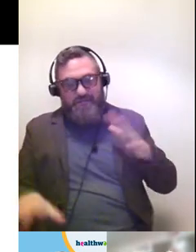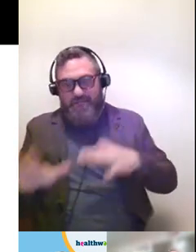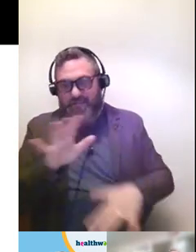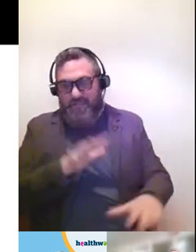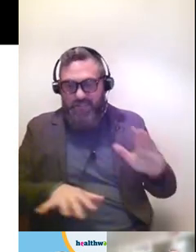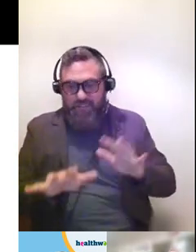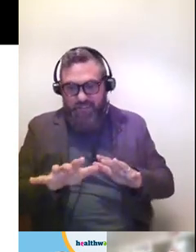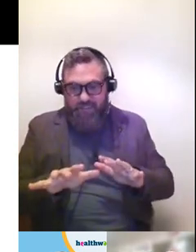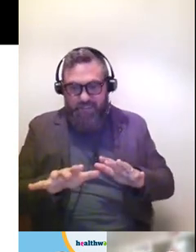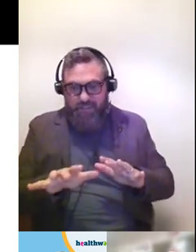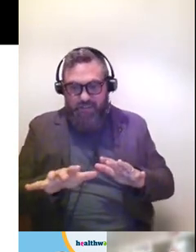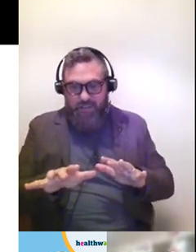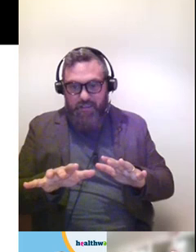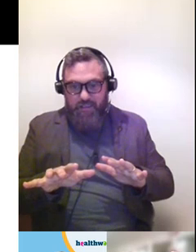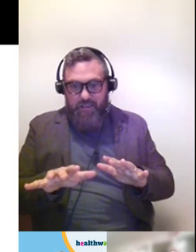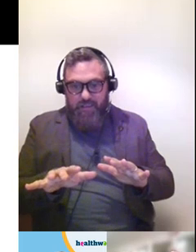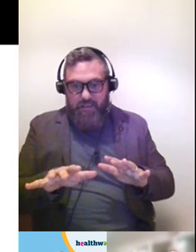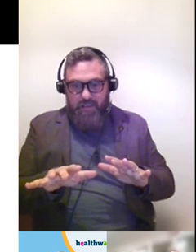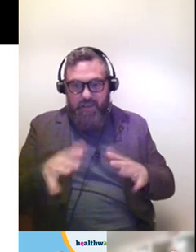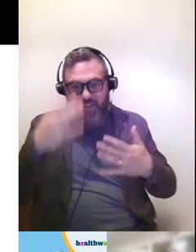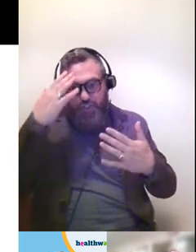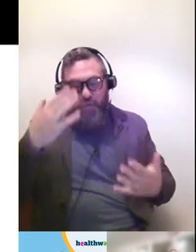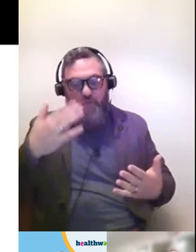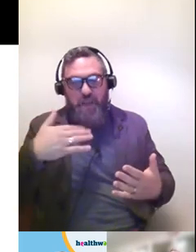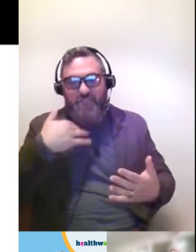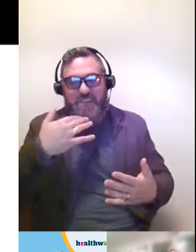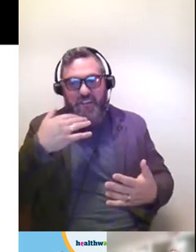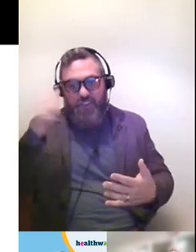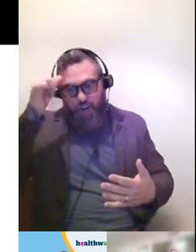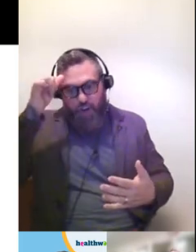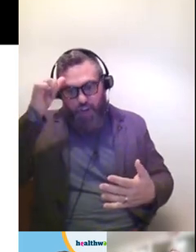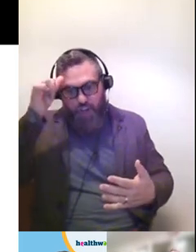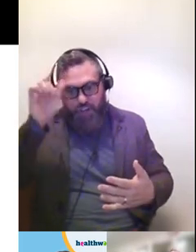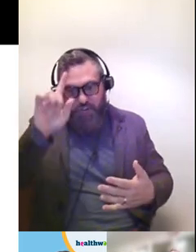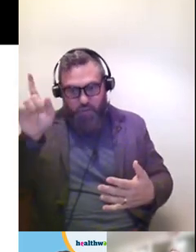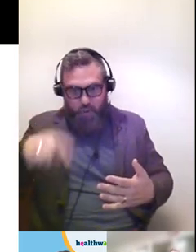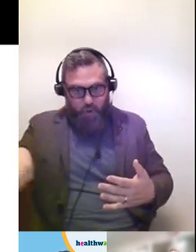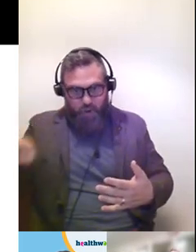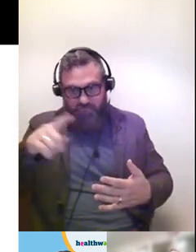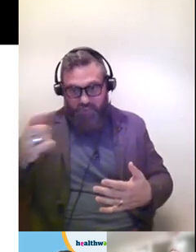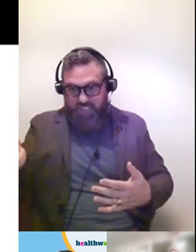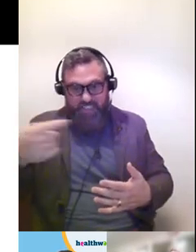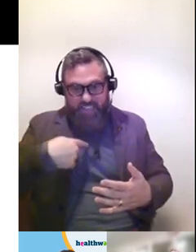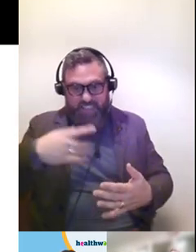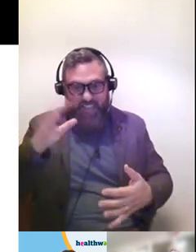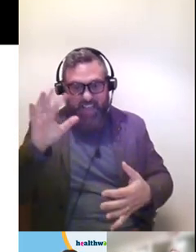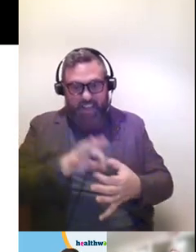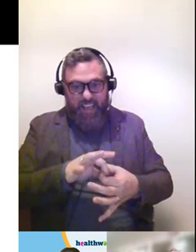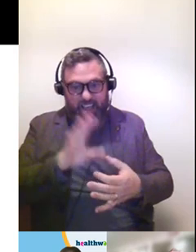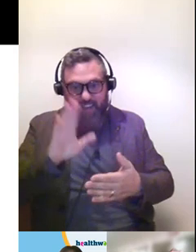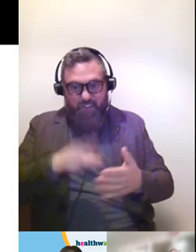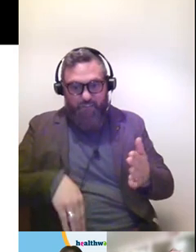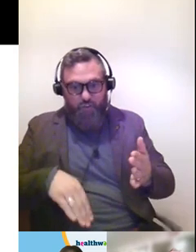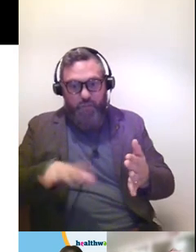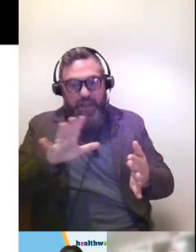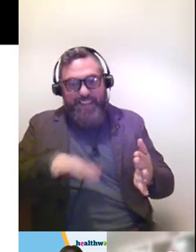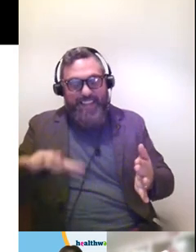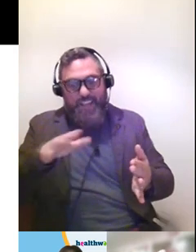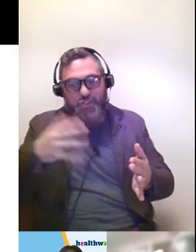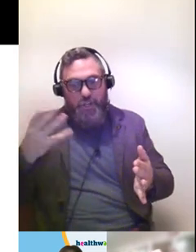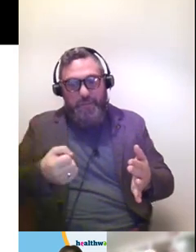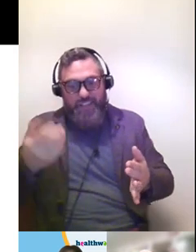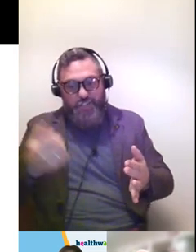I don't have the knowledge that this group had. I was actually sent a link via the National Pensioners